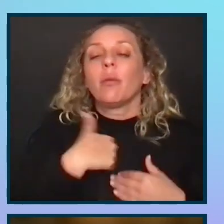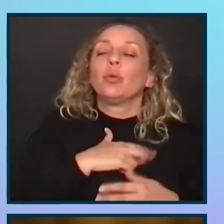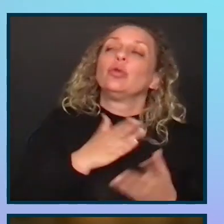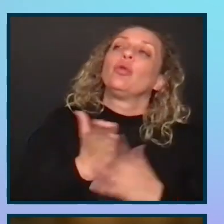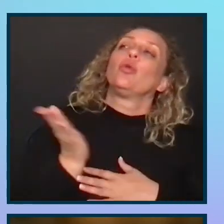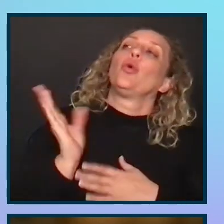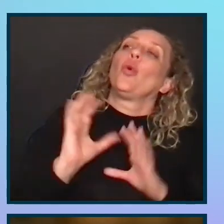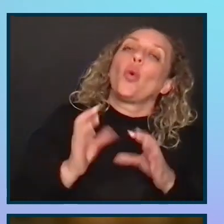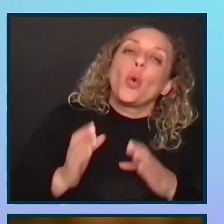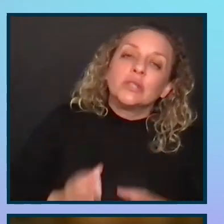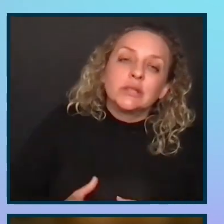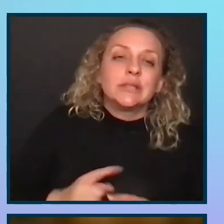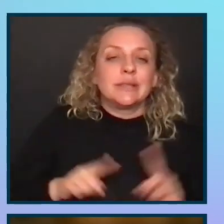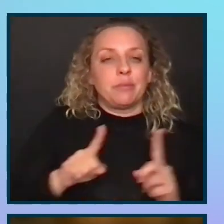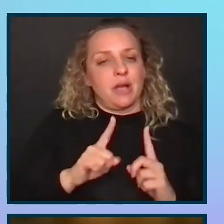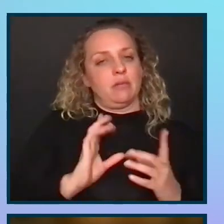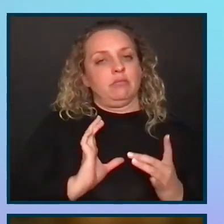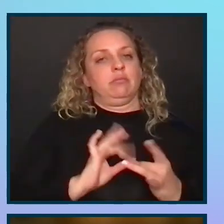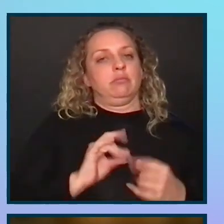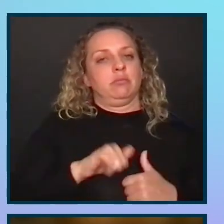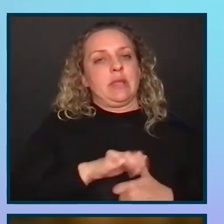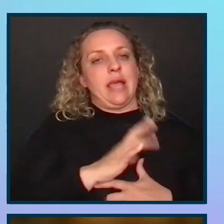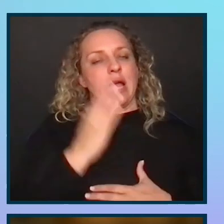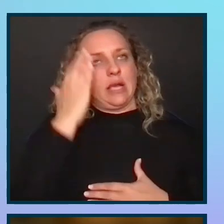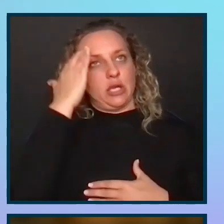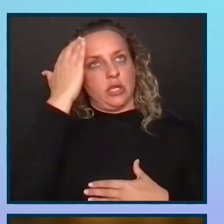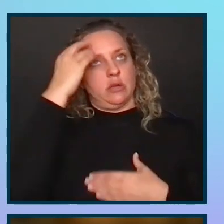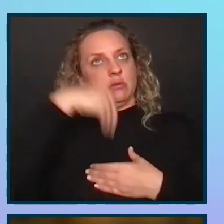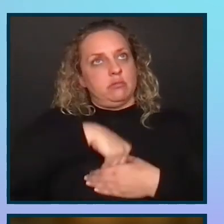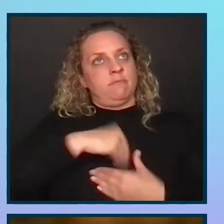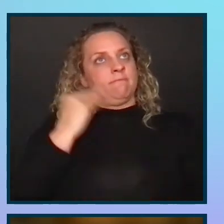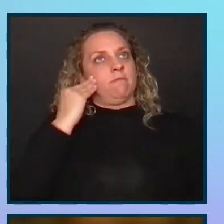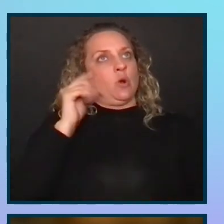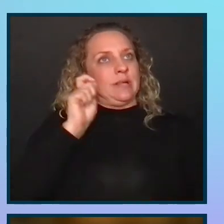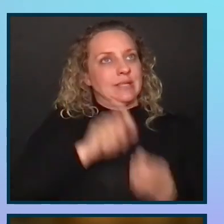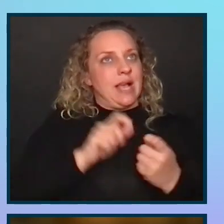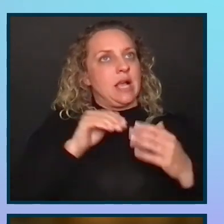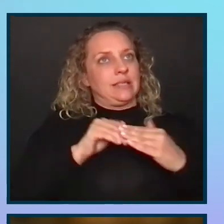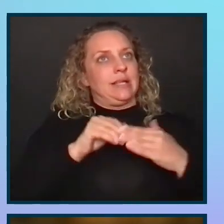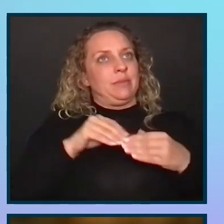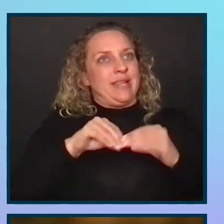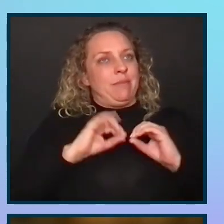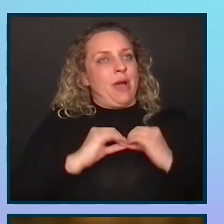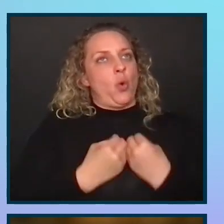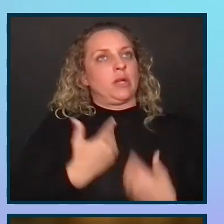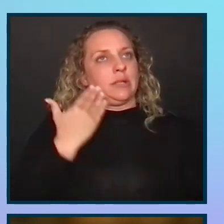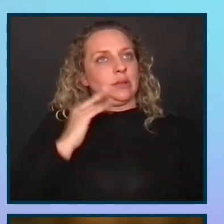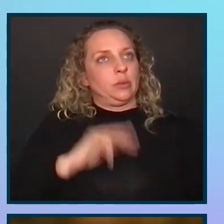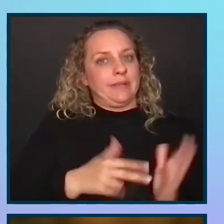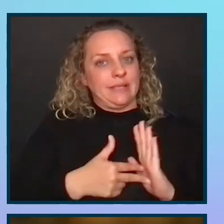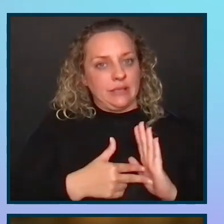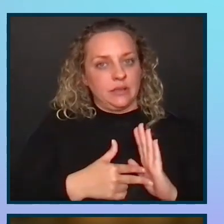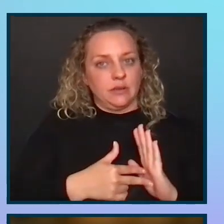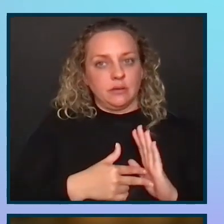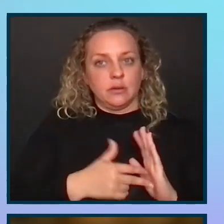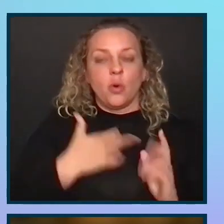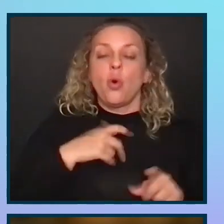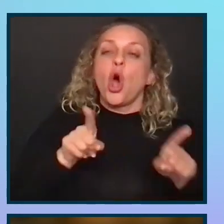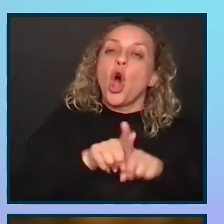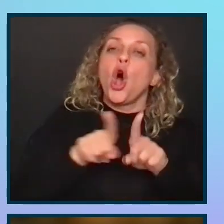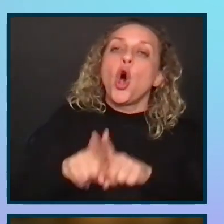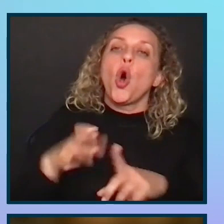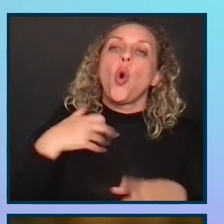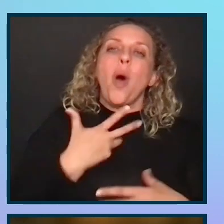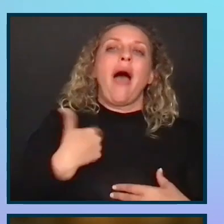through courses, but building up that internal knowledge of what accessibility is within your organization. We also want to